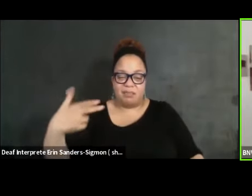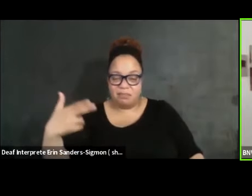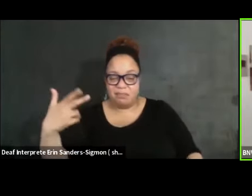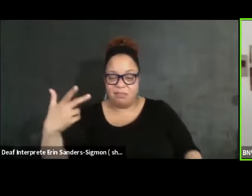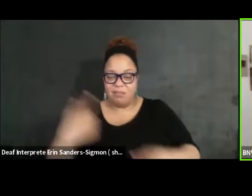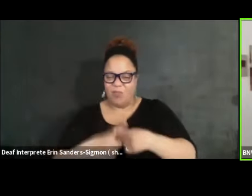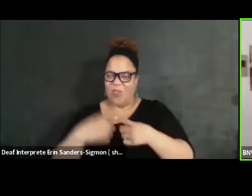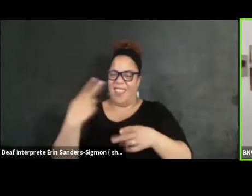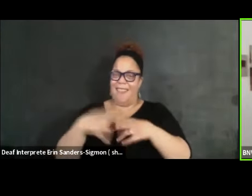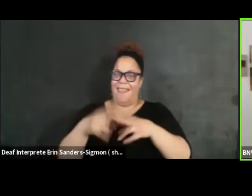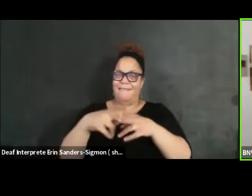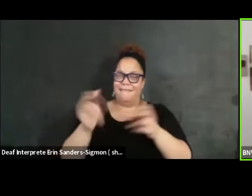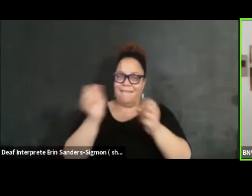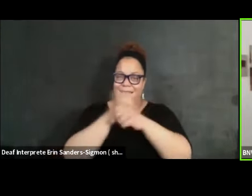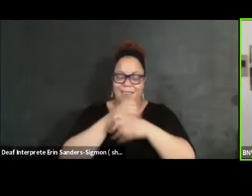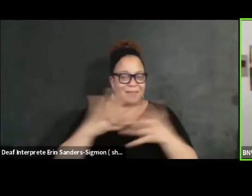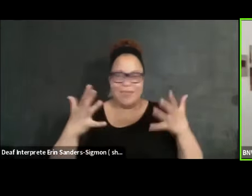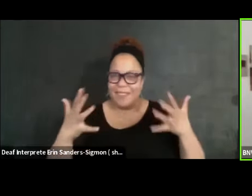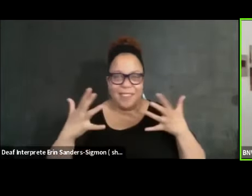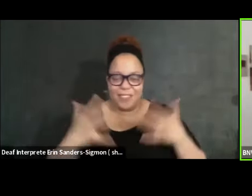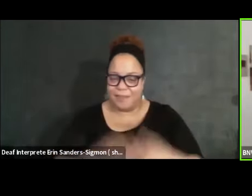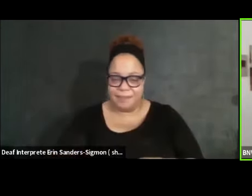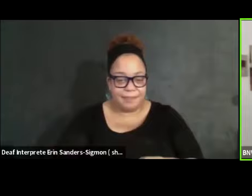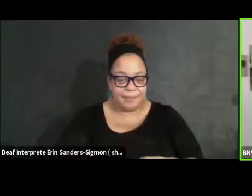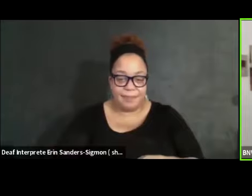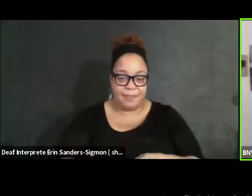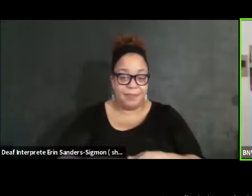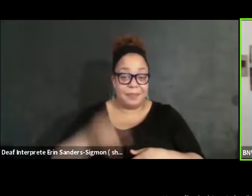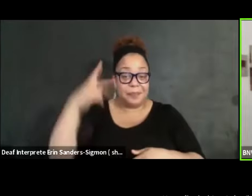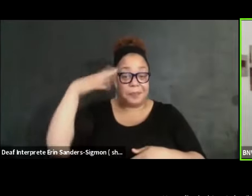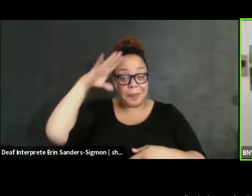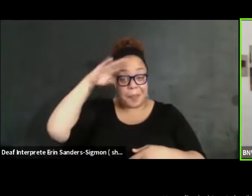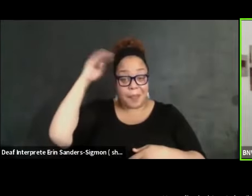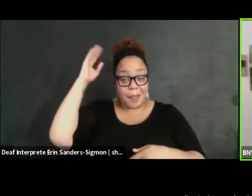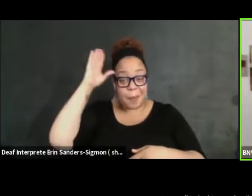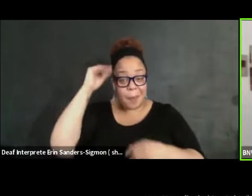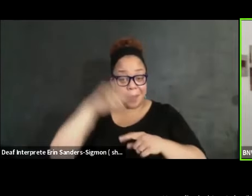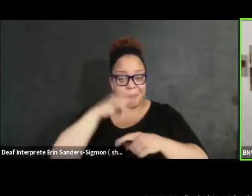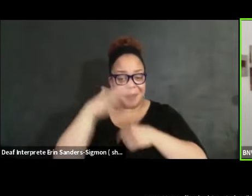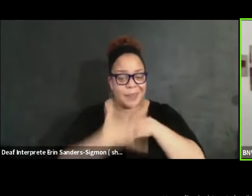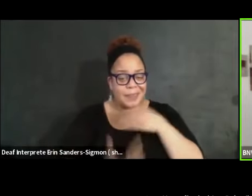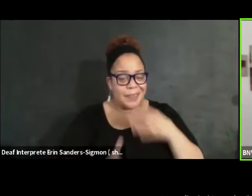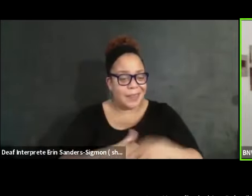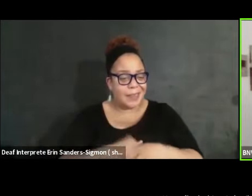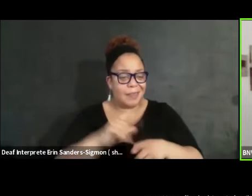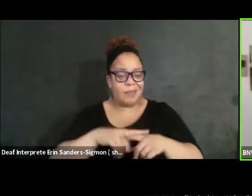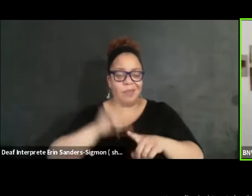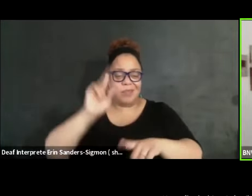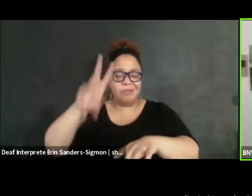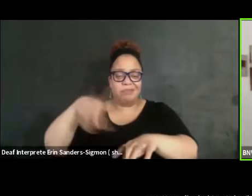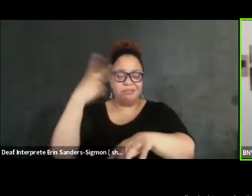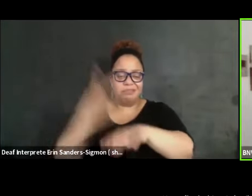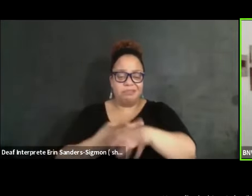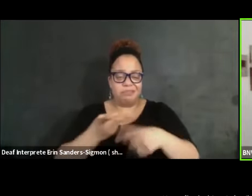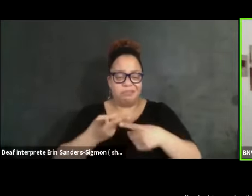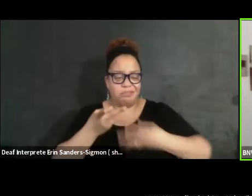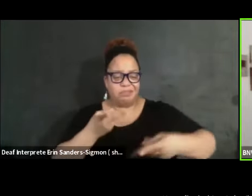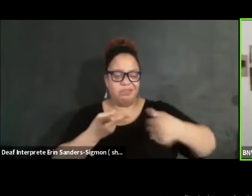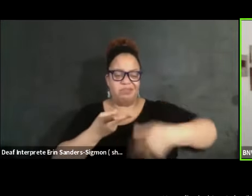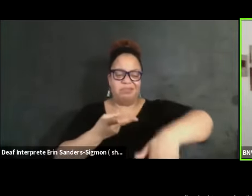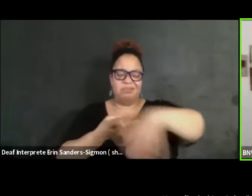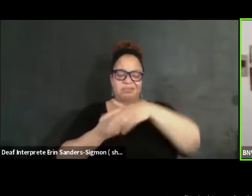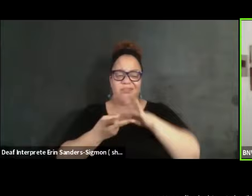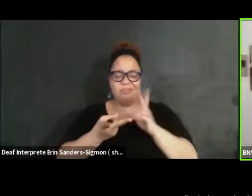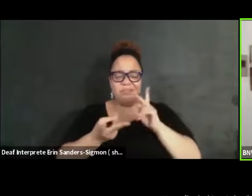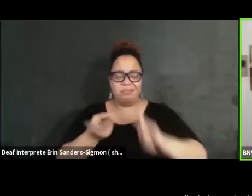boy bleed when he's lying there on the ground, surrounded by his crimson crown. Is that when he is